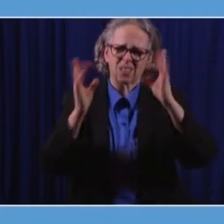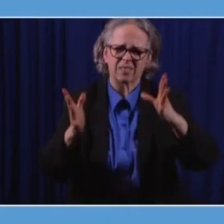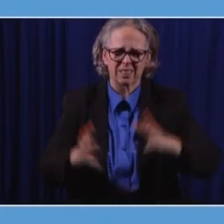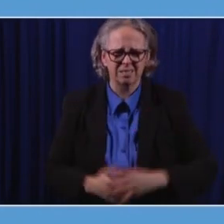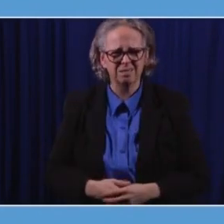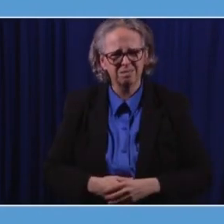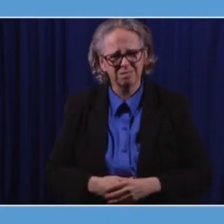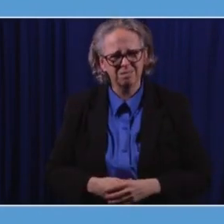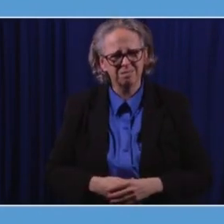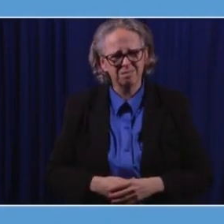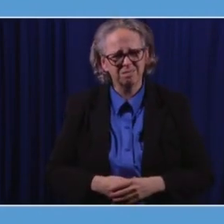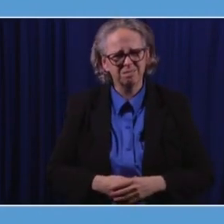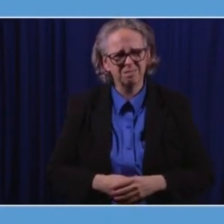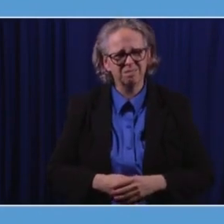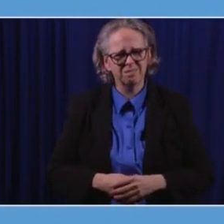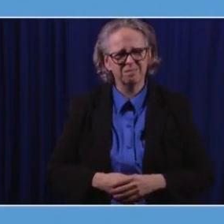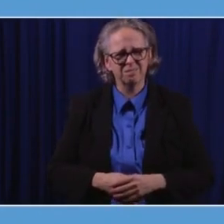chart.